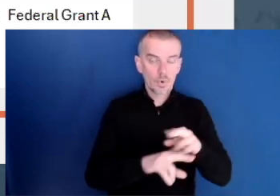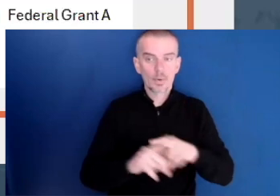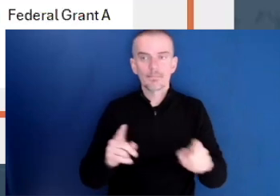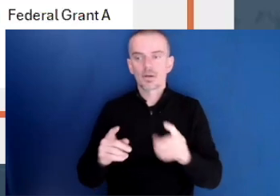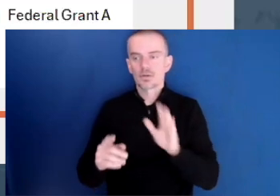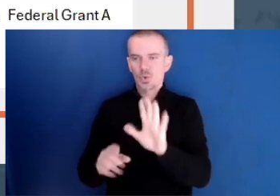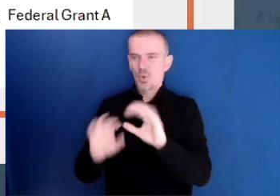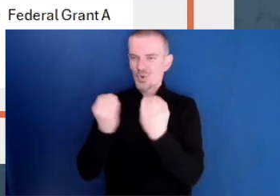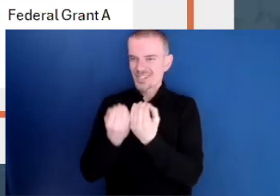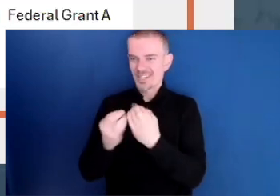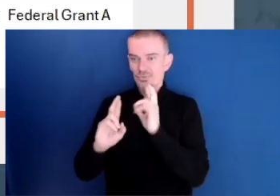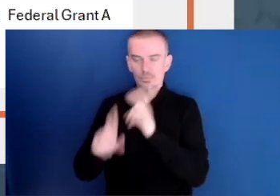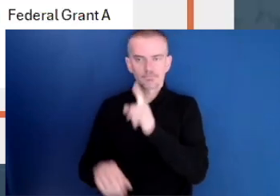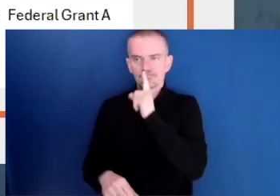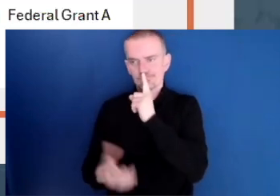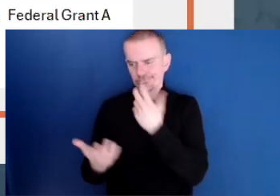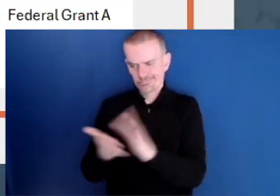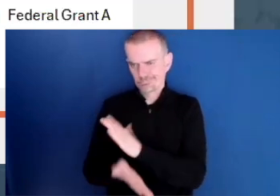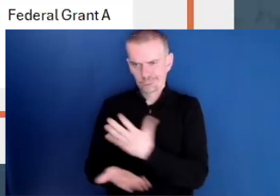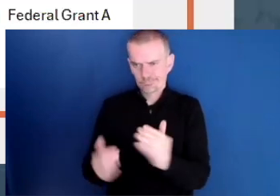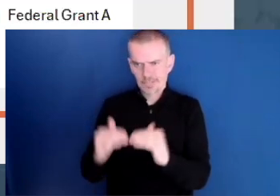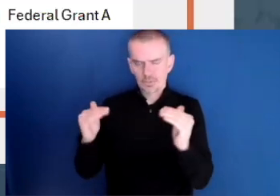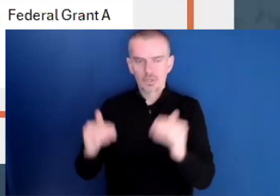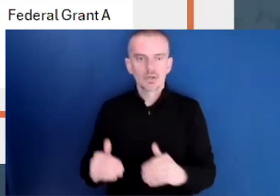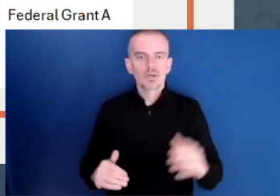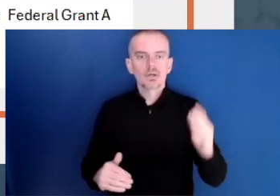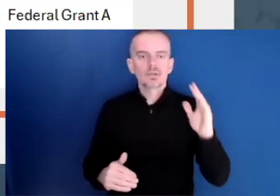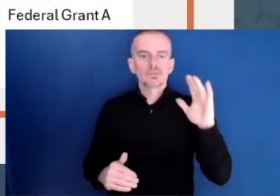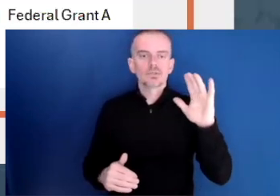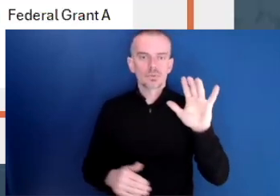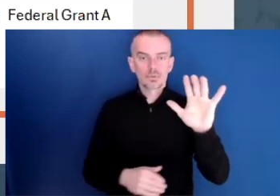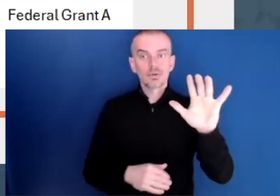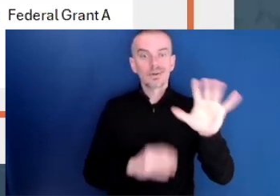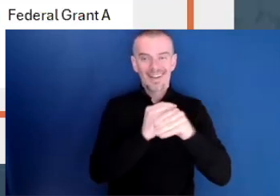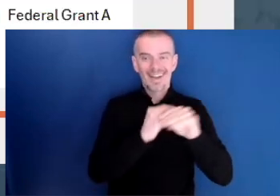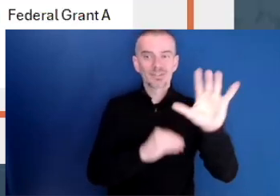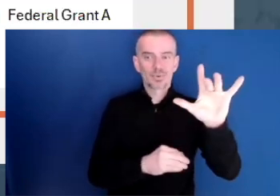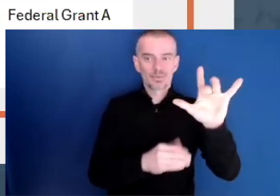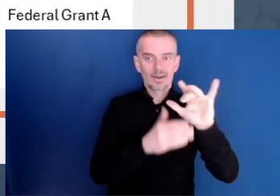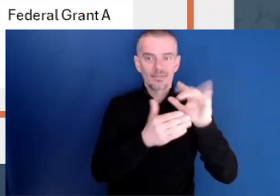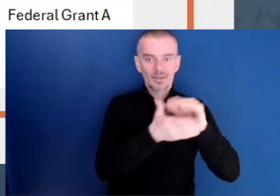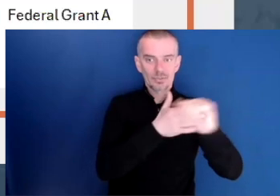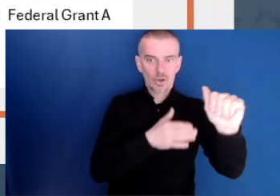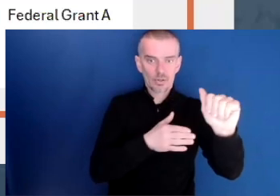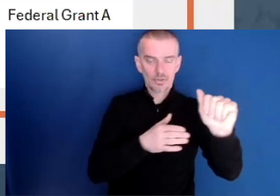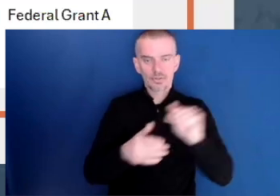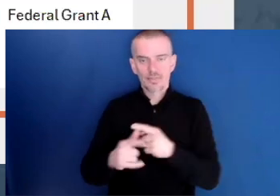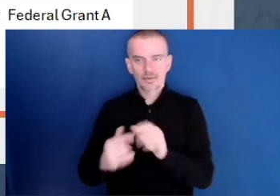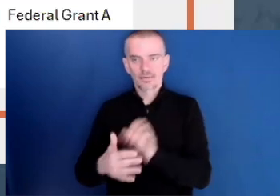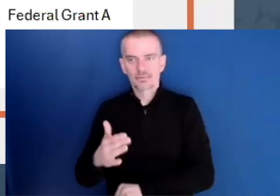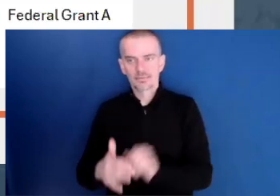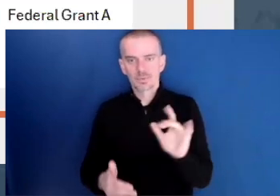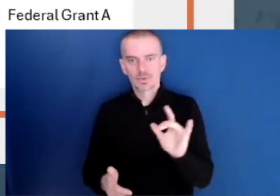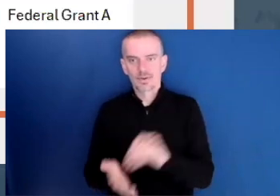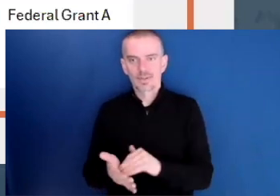we're adding $25,000 in this example down here, but we're also subtracting $25,000, which nets to zero in